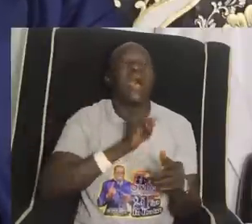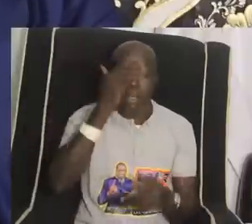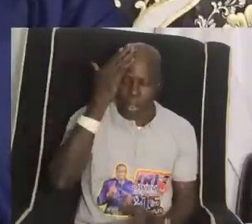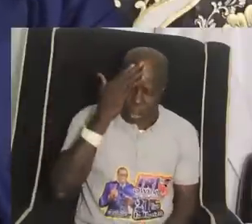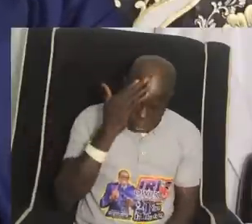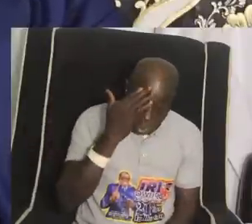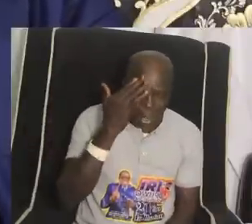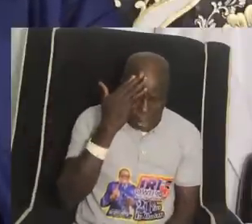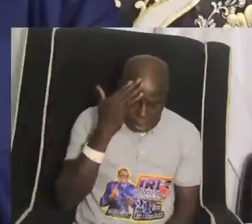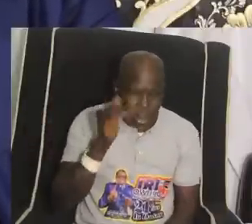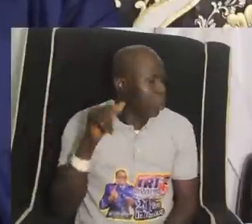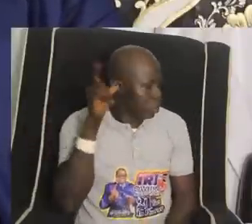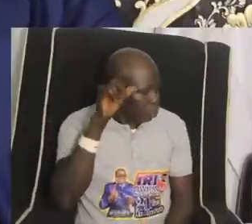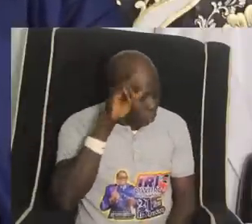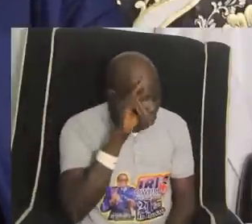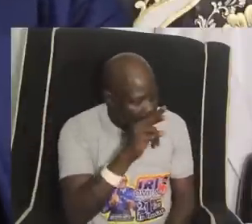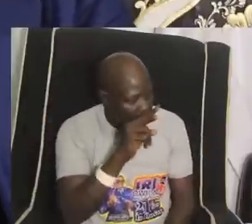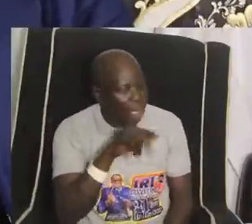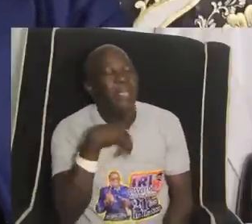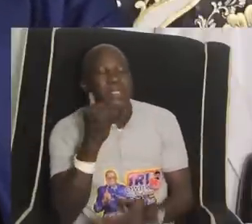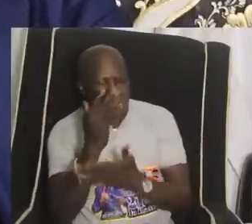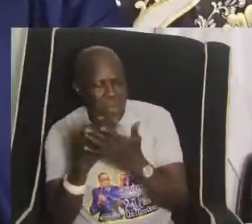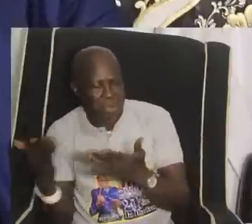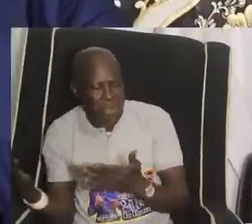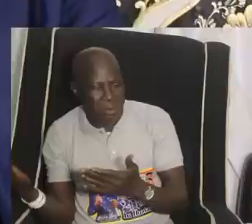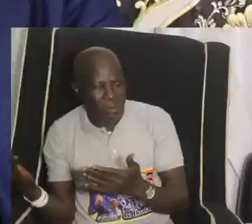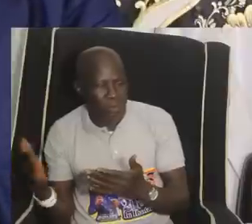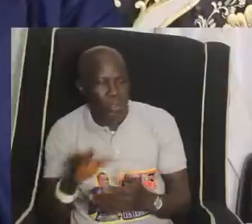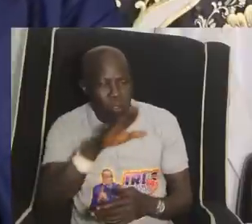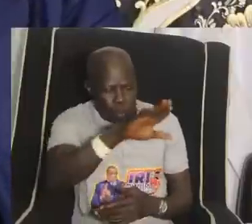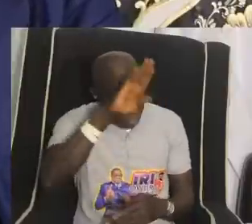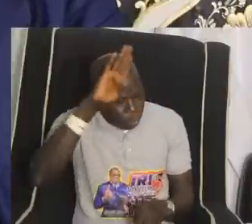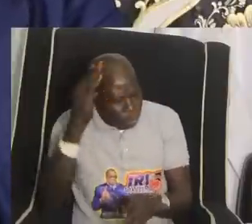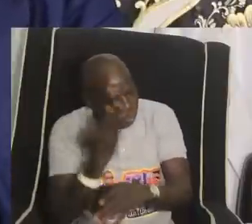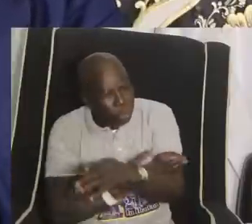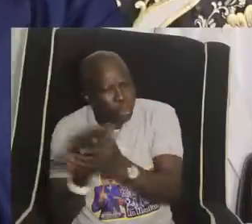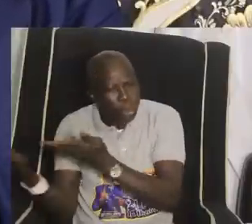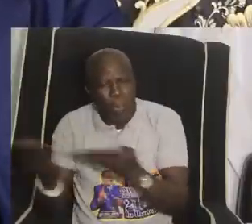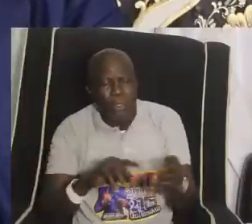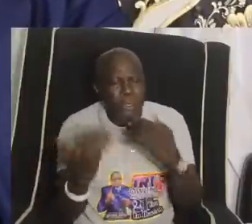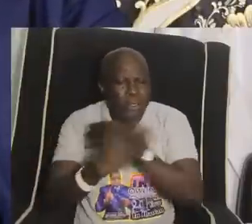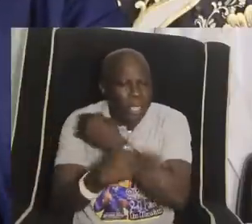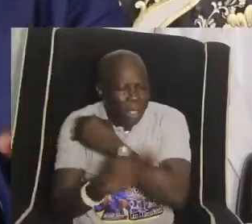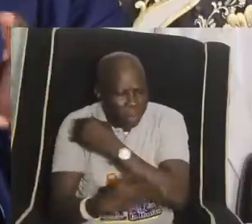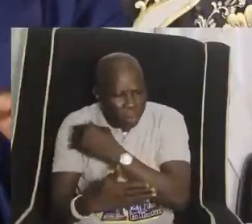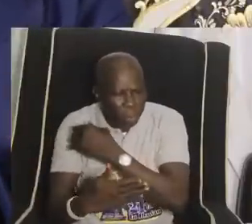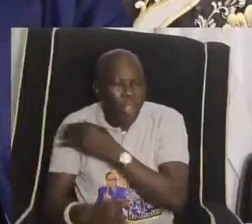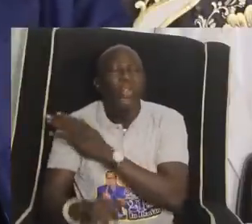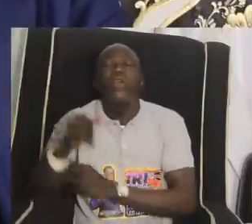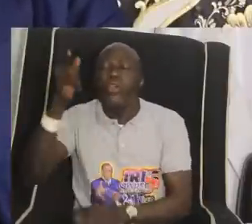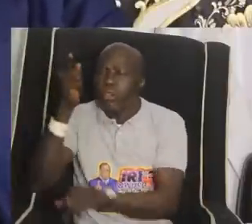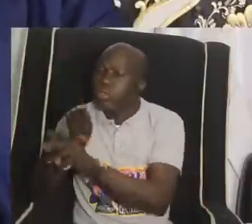said, I know. Listen, sir. He said something. He said, this is your son that went to Brussels.